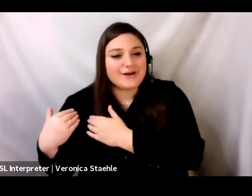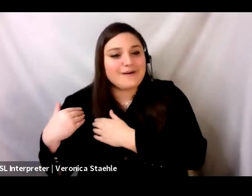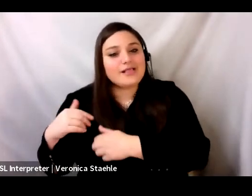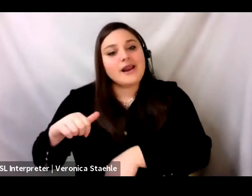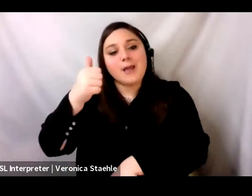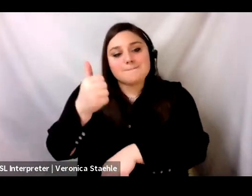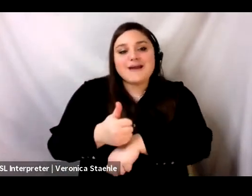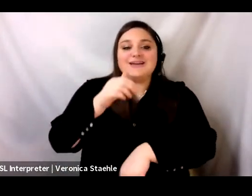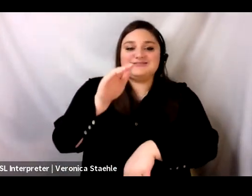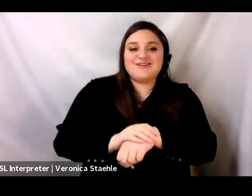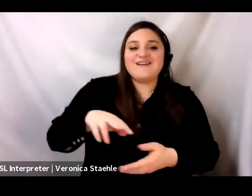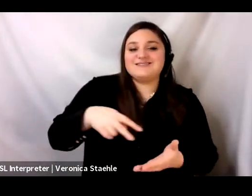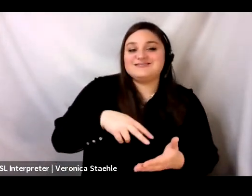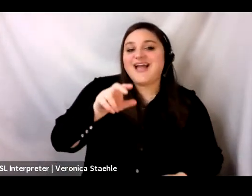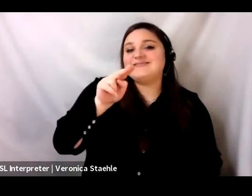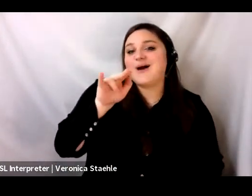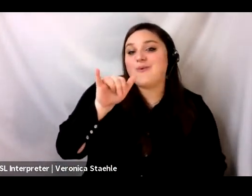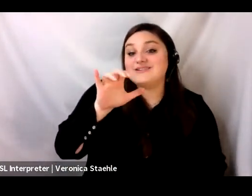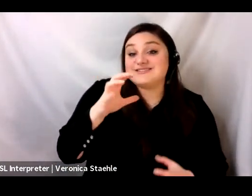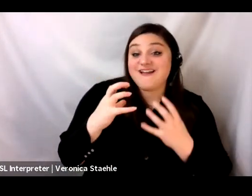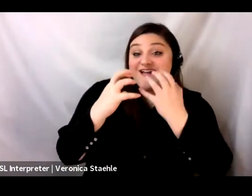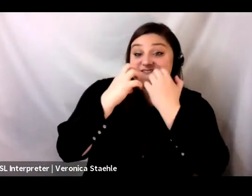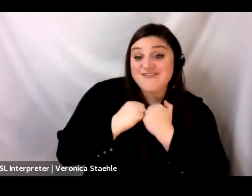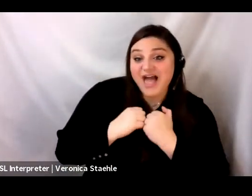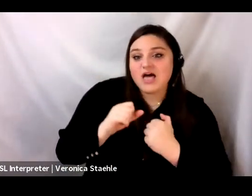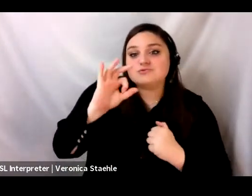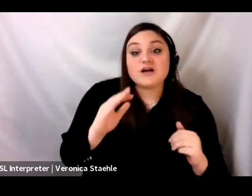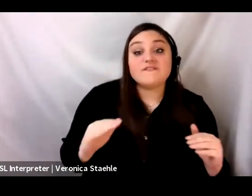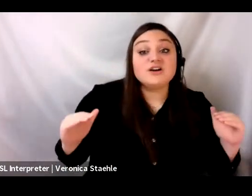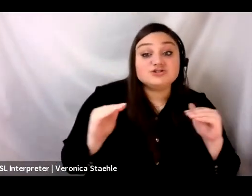values of justice, equity, and